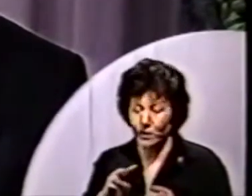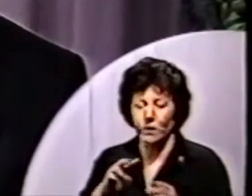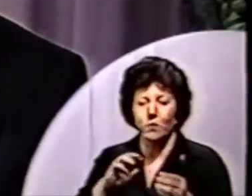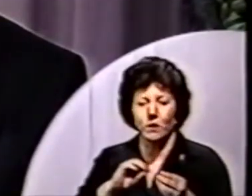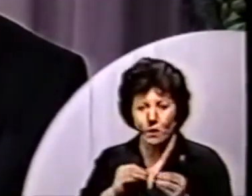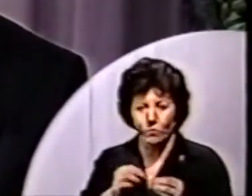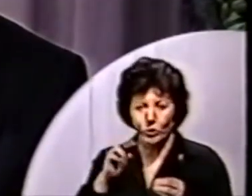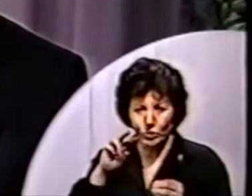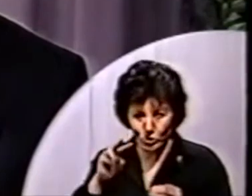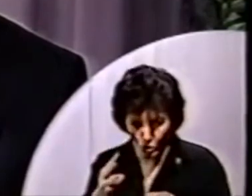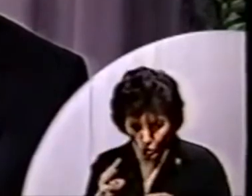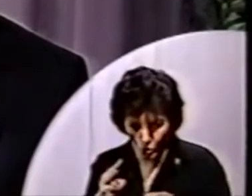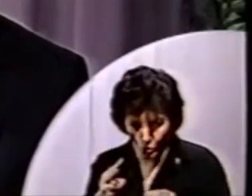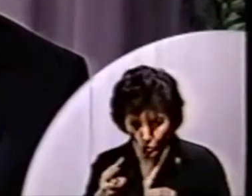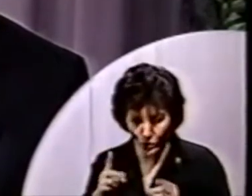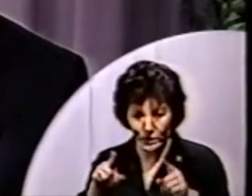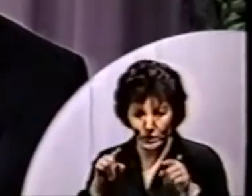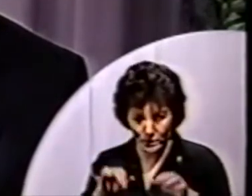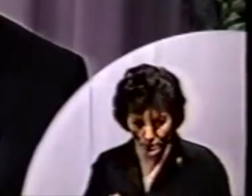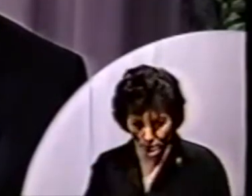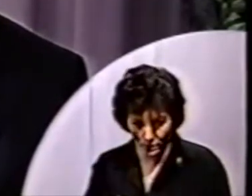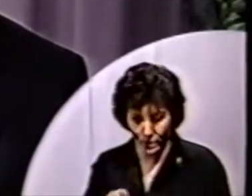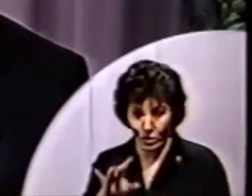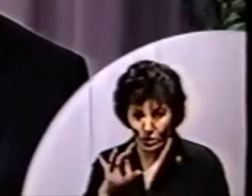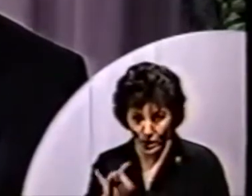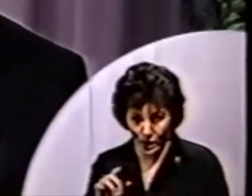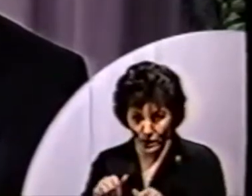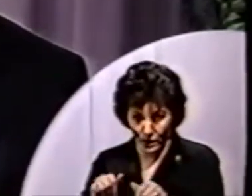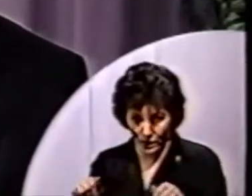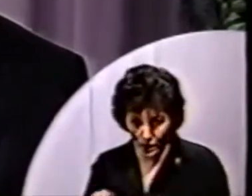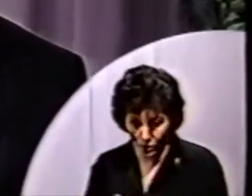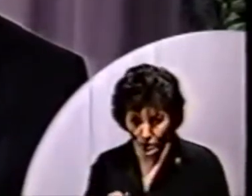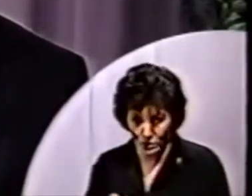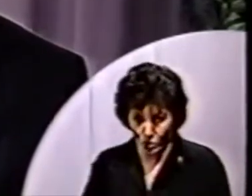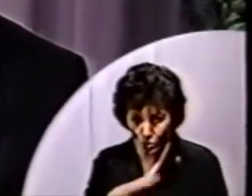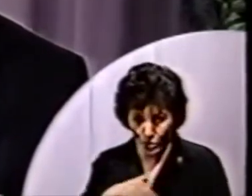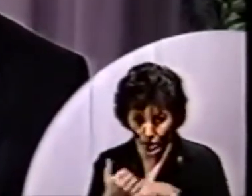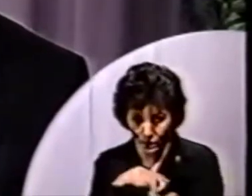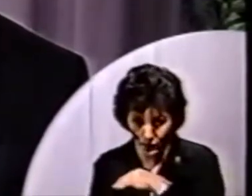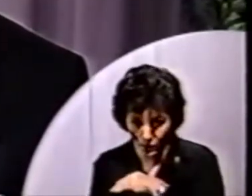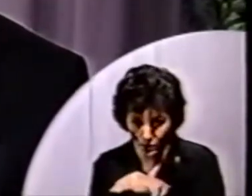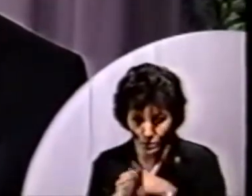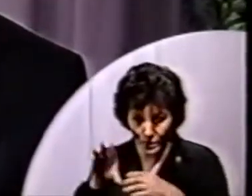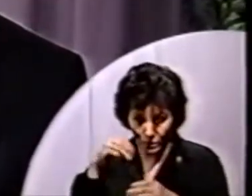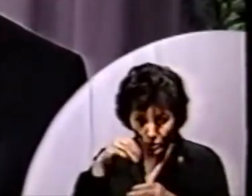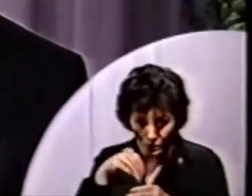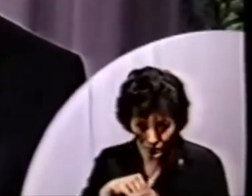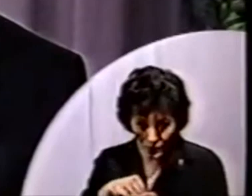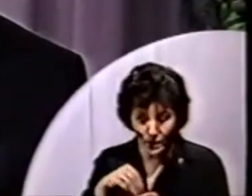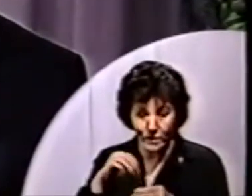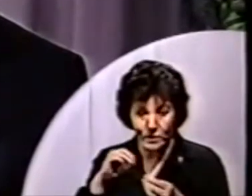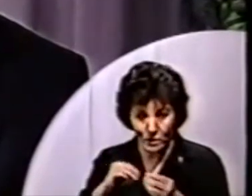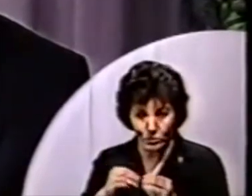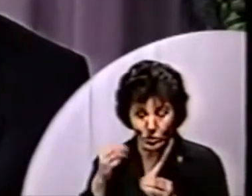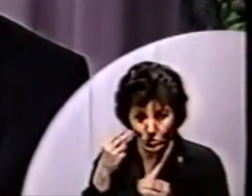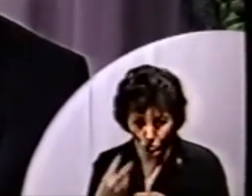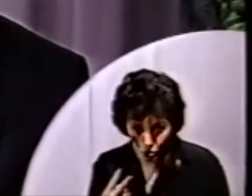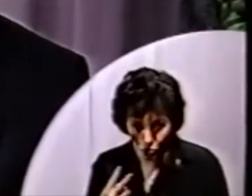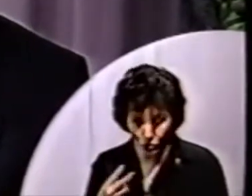group. As I mentioned earlier, there are eight sites around the country that are going to be participating in the phase two